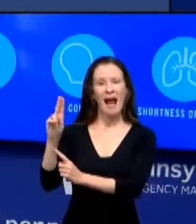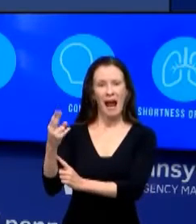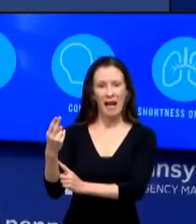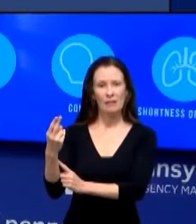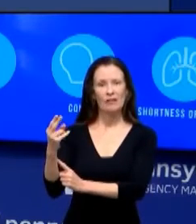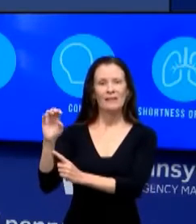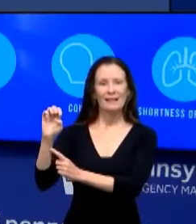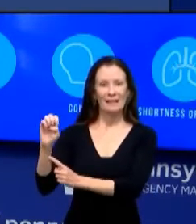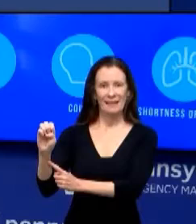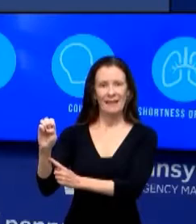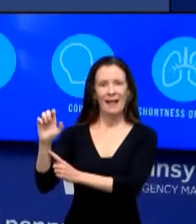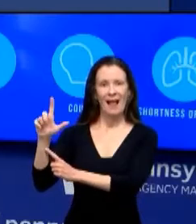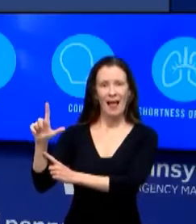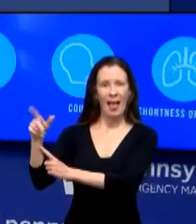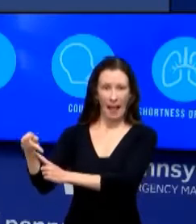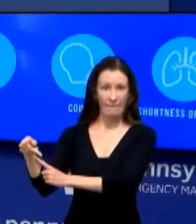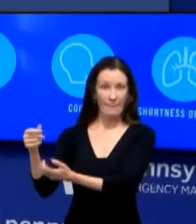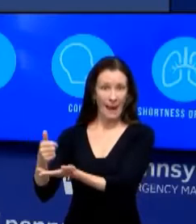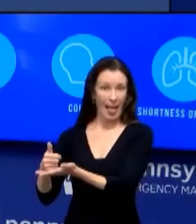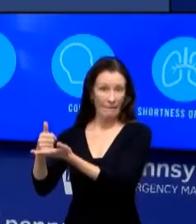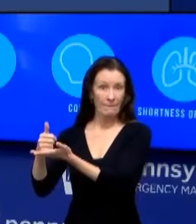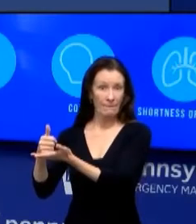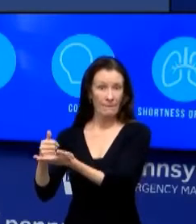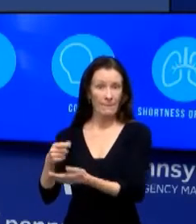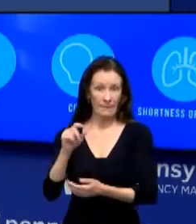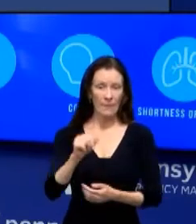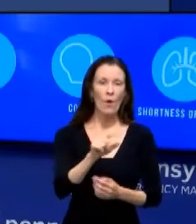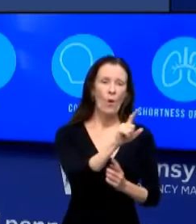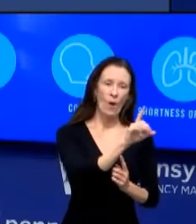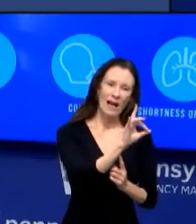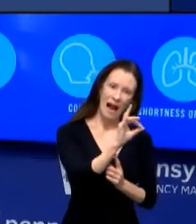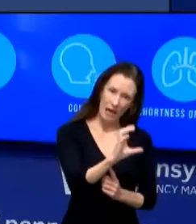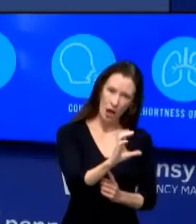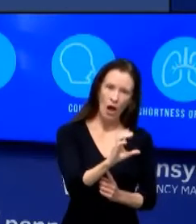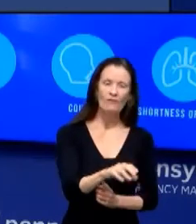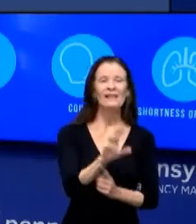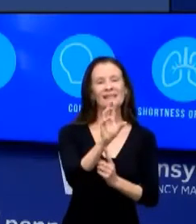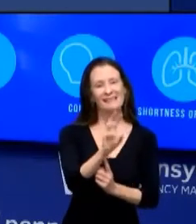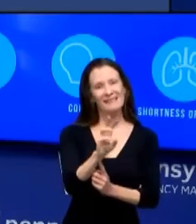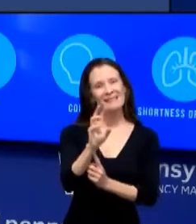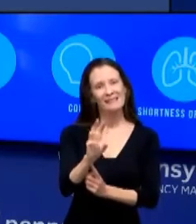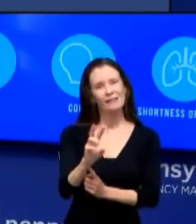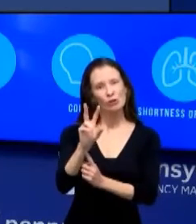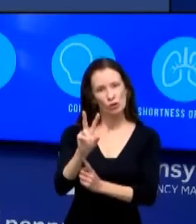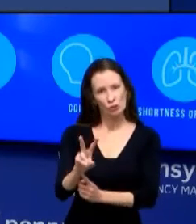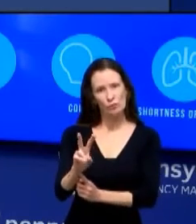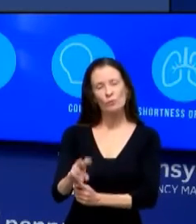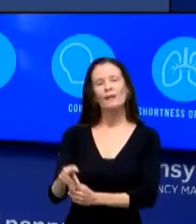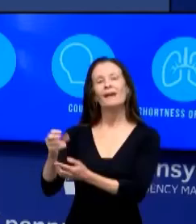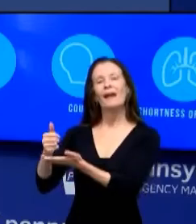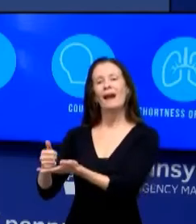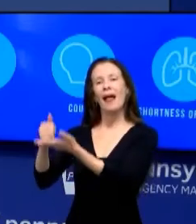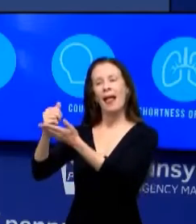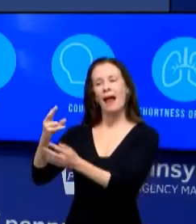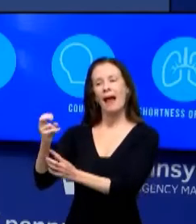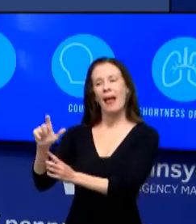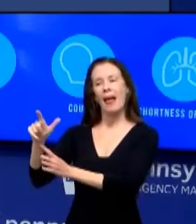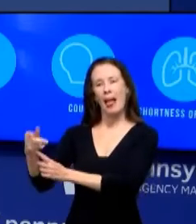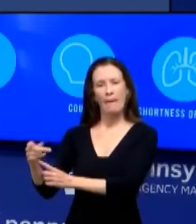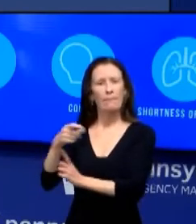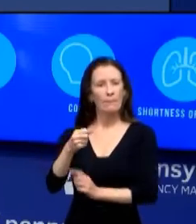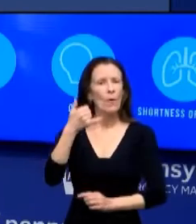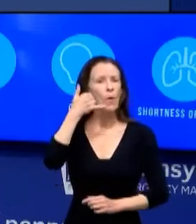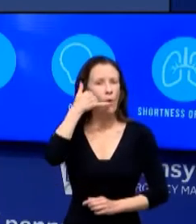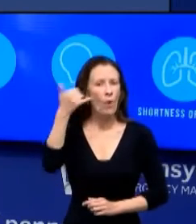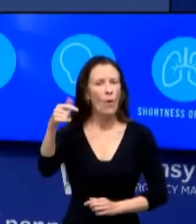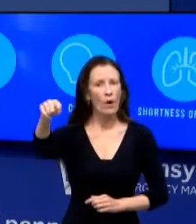1-800-662-HELP. This hotline is staffed by trained professionals who will stay on the phone with you or your loved one until help